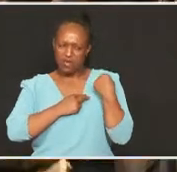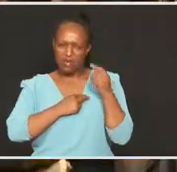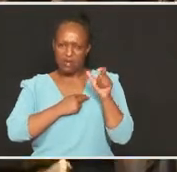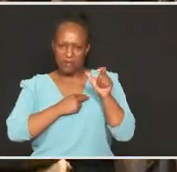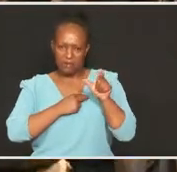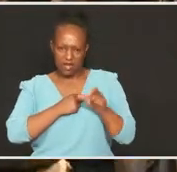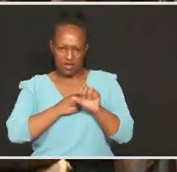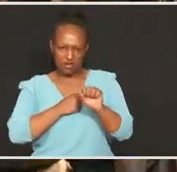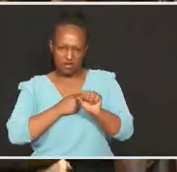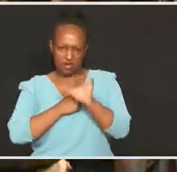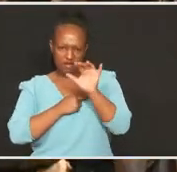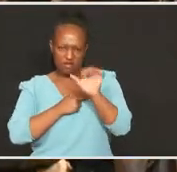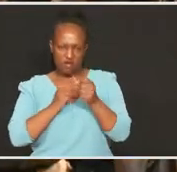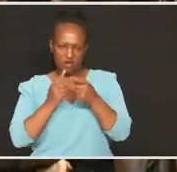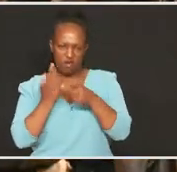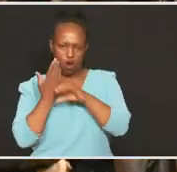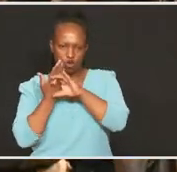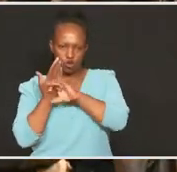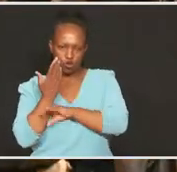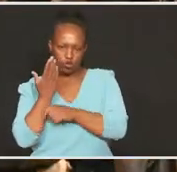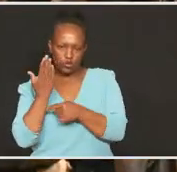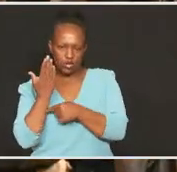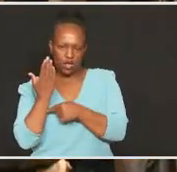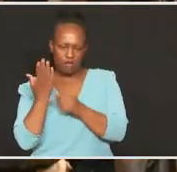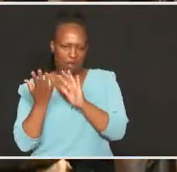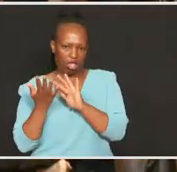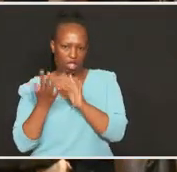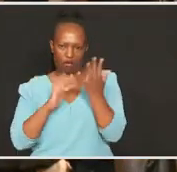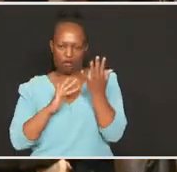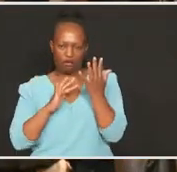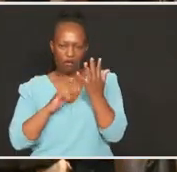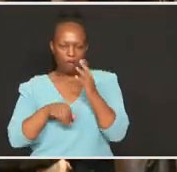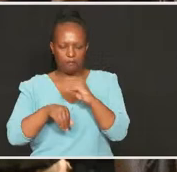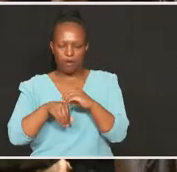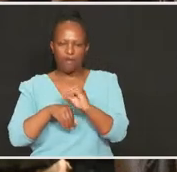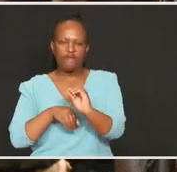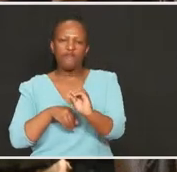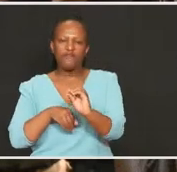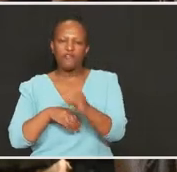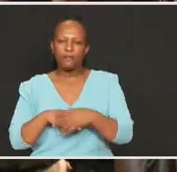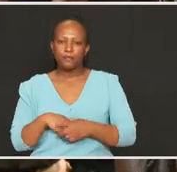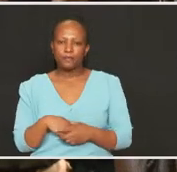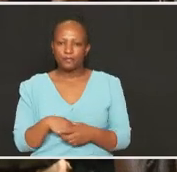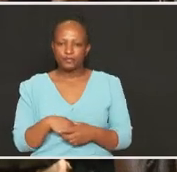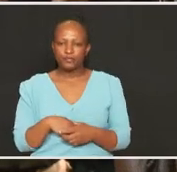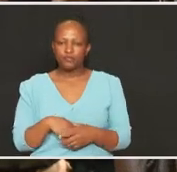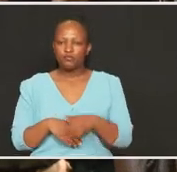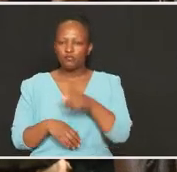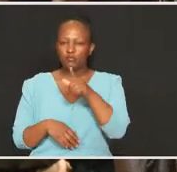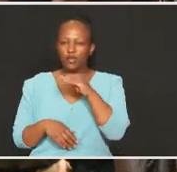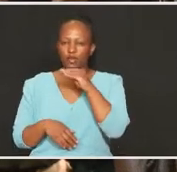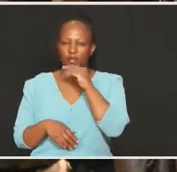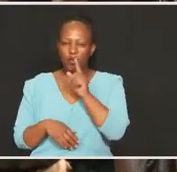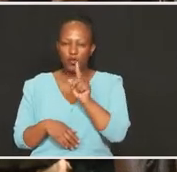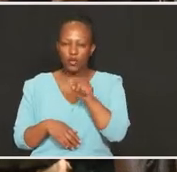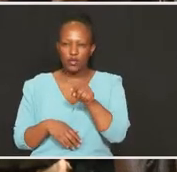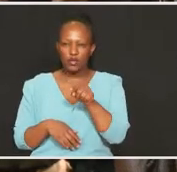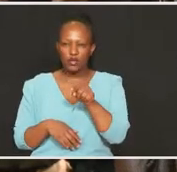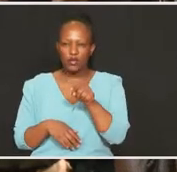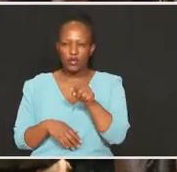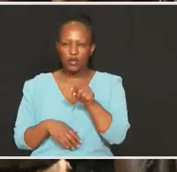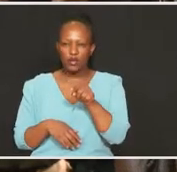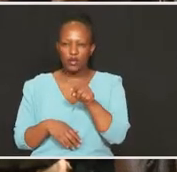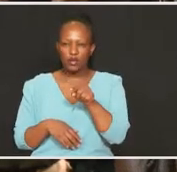our constitution becomes challenged and I have a problem with that and what this means I have